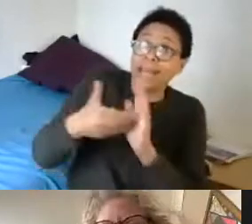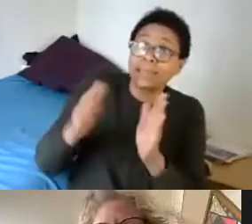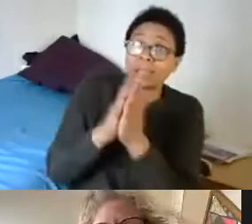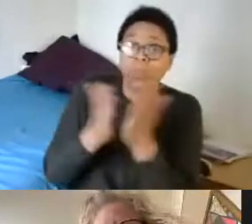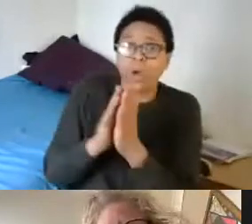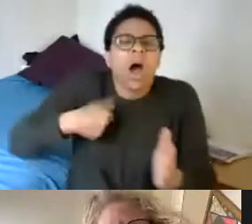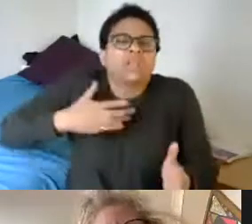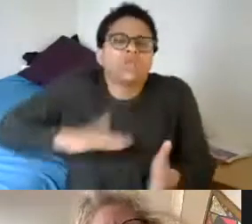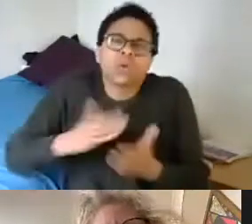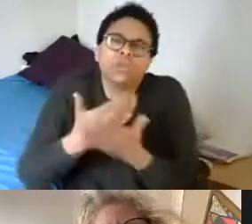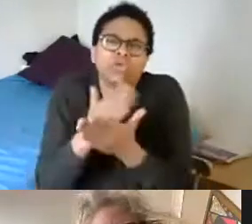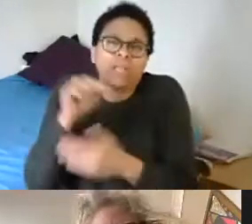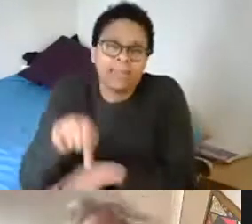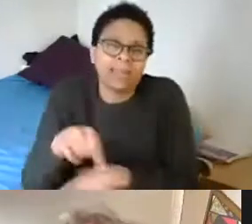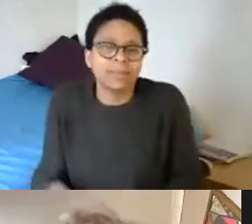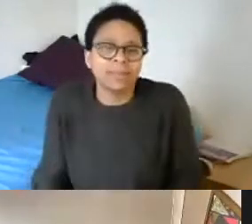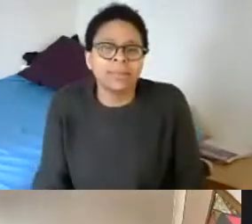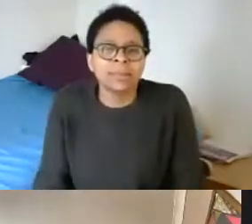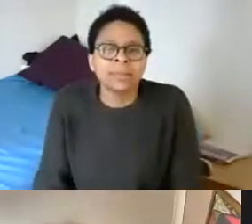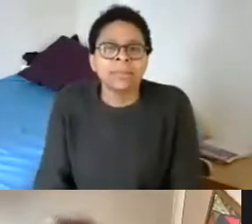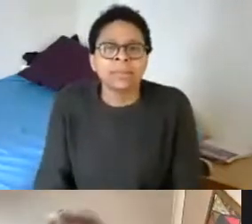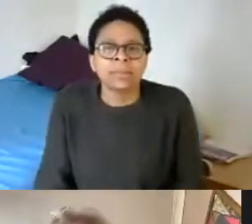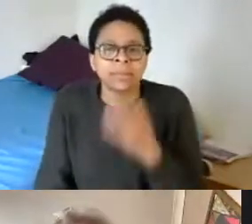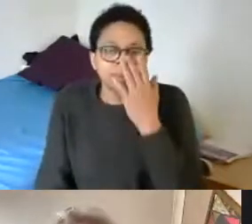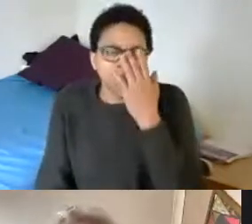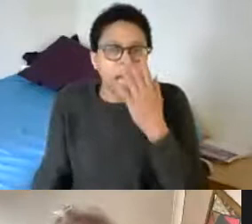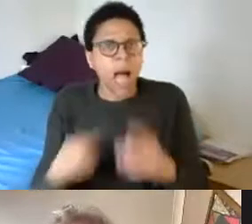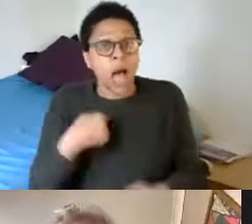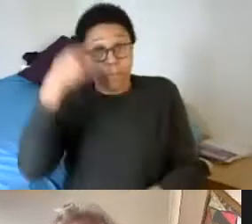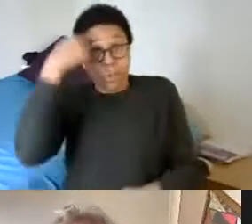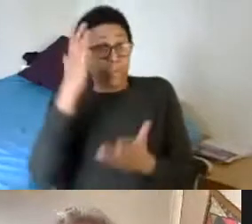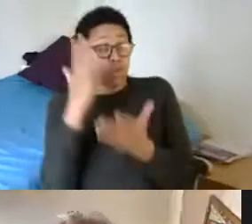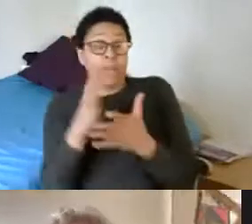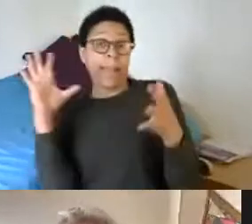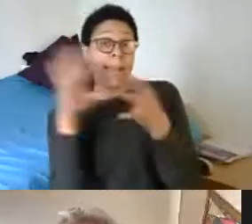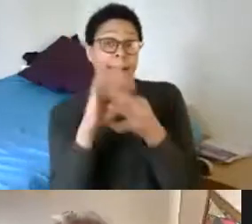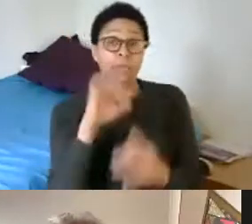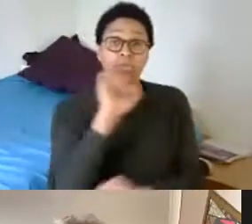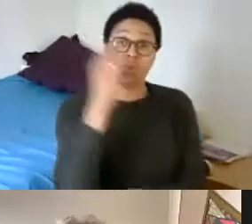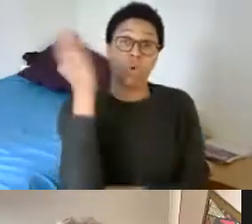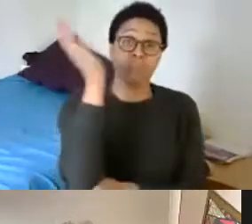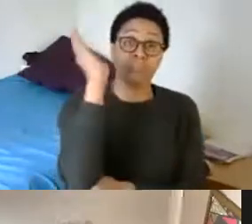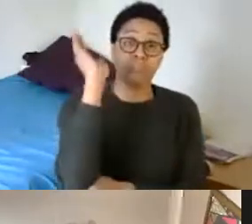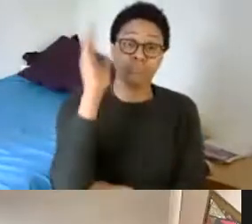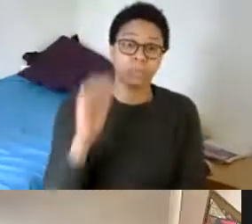with you. That's beautiful. Thank you. Because I thought it was applicable to what you were just